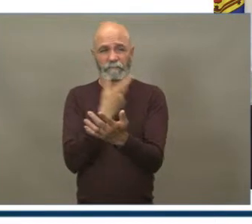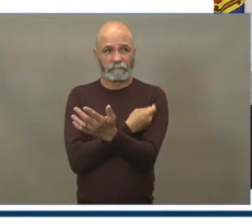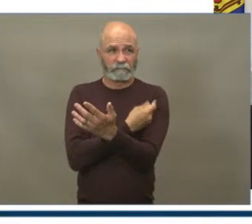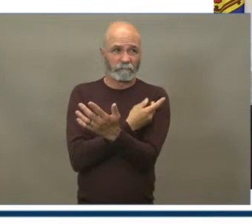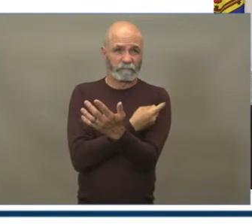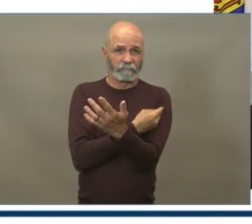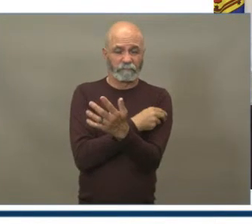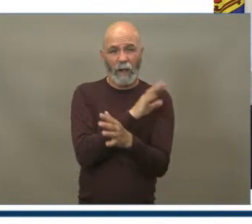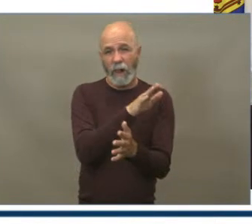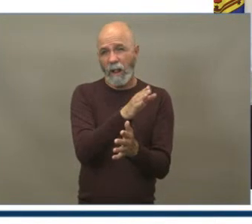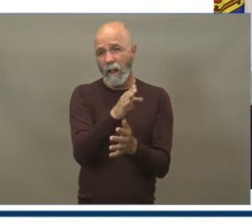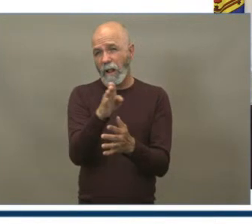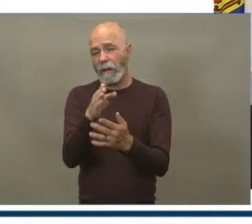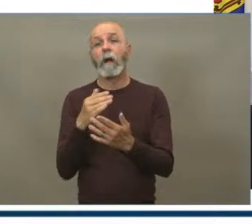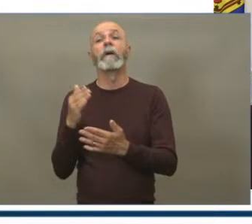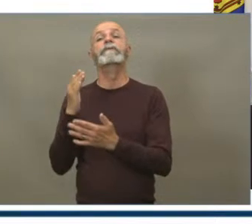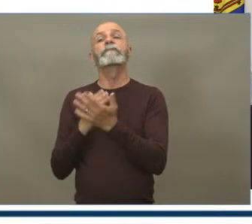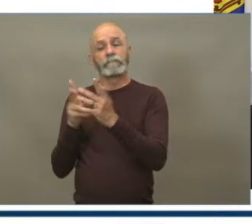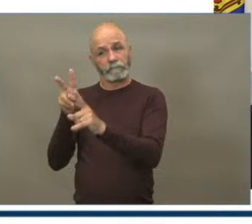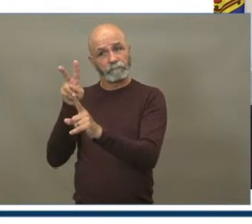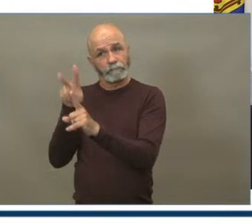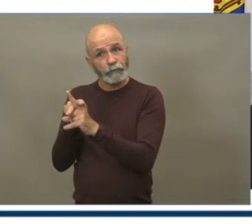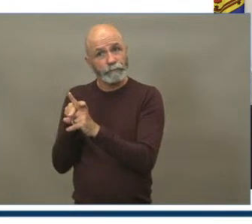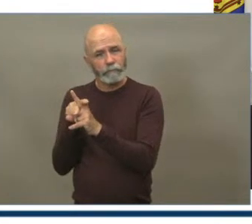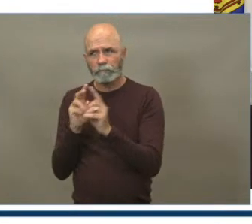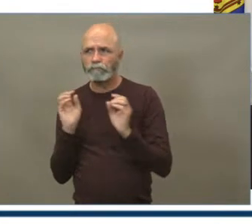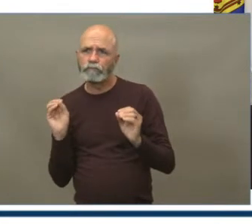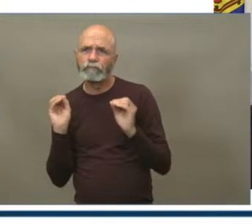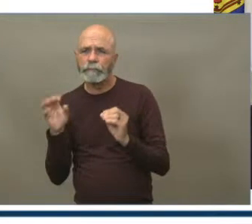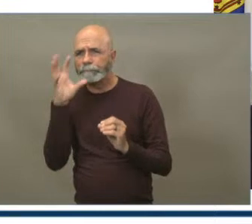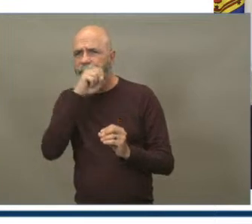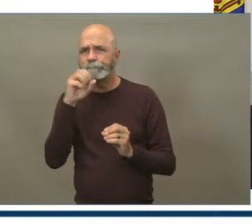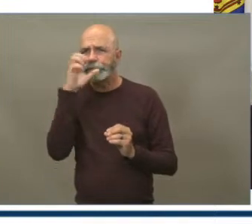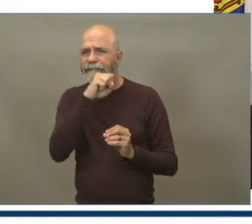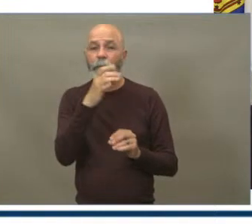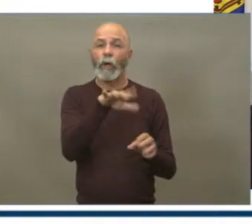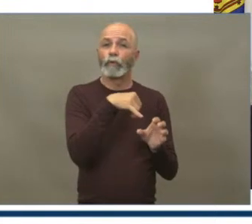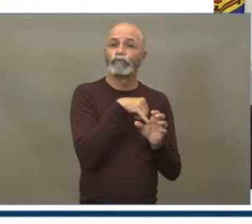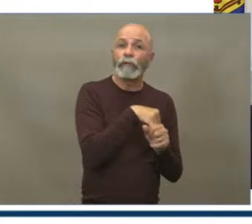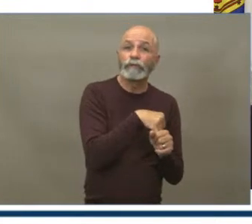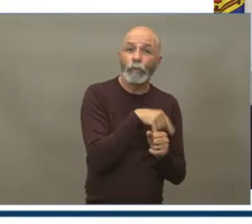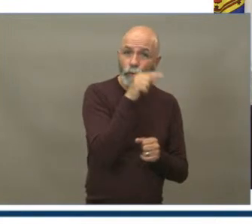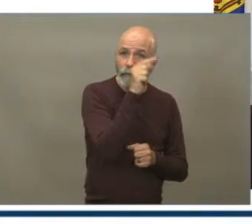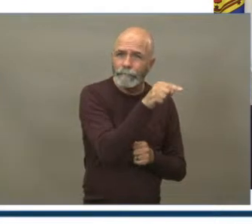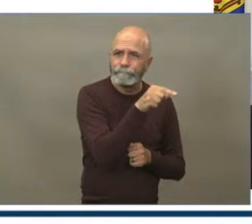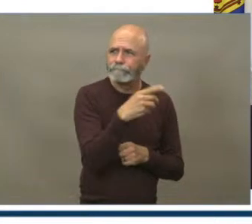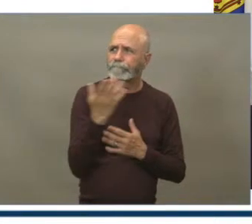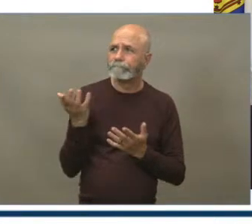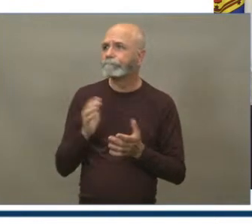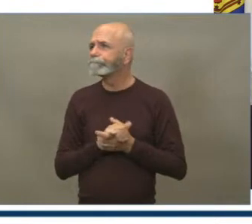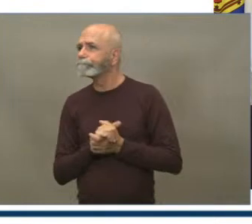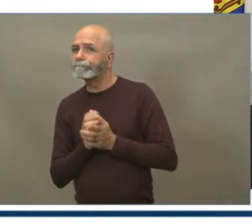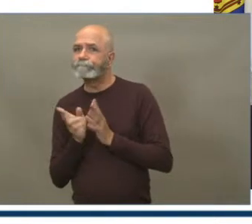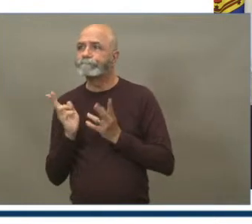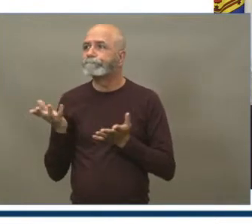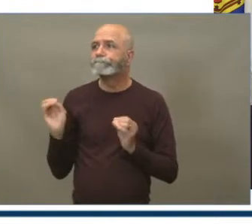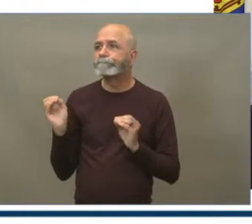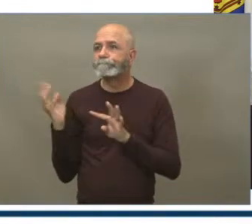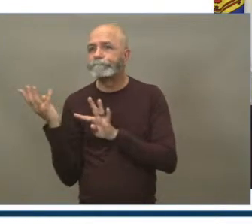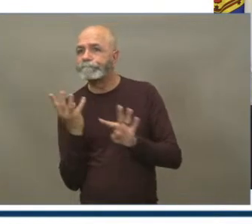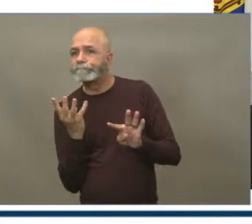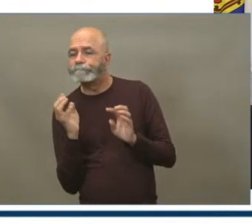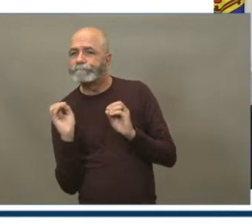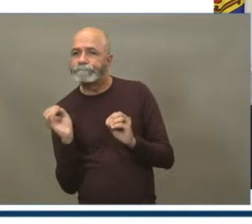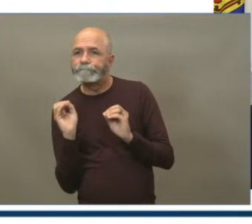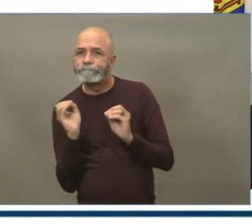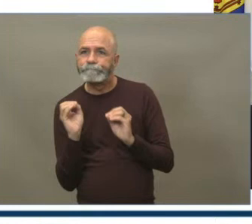non-booked appointment times on the website, and pharmacists are saying that, hey, people aren't they're putting out Facebook